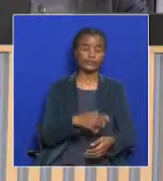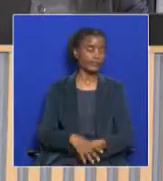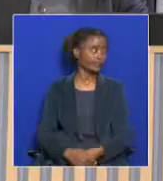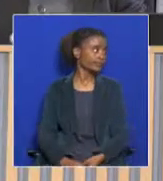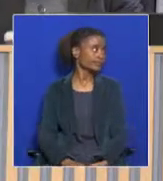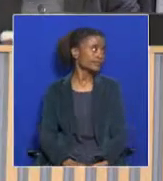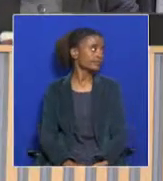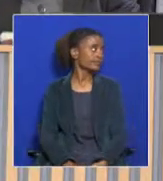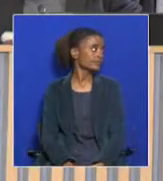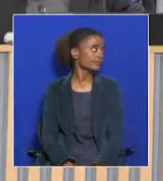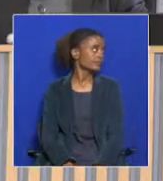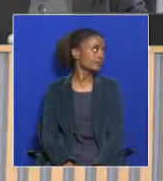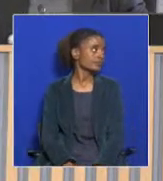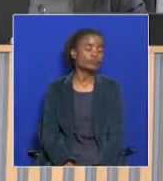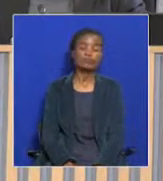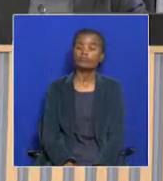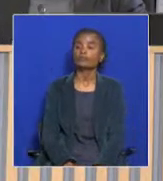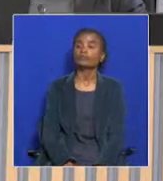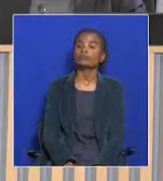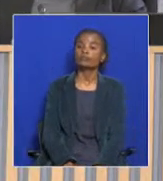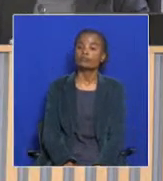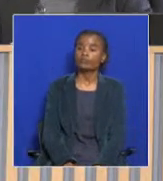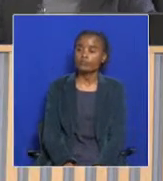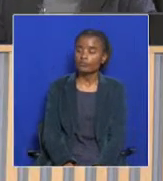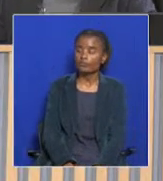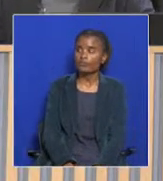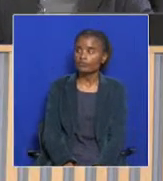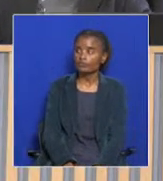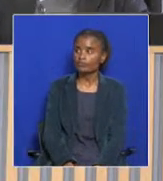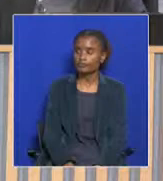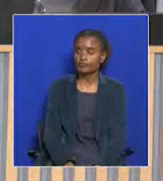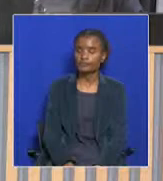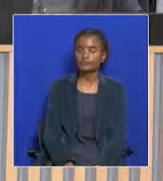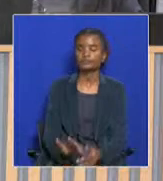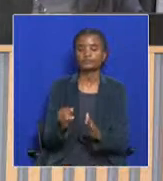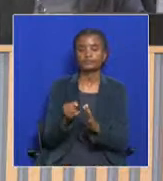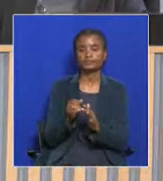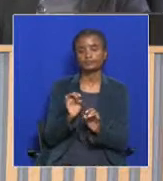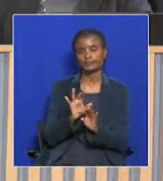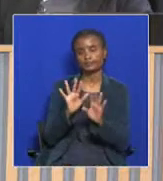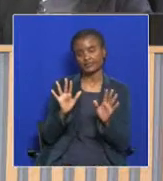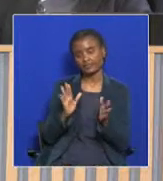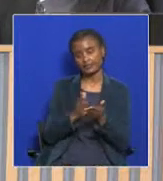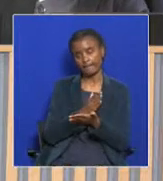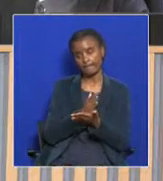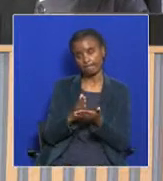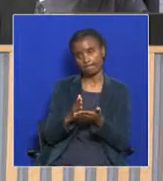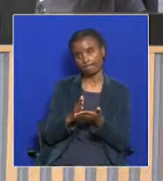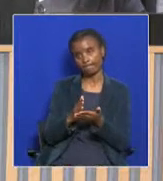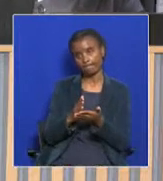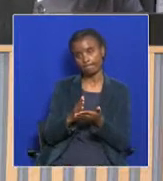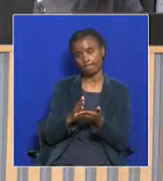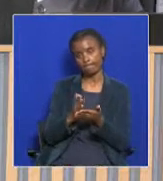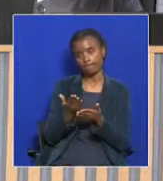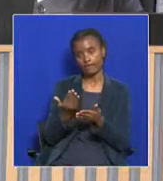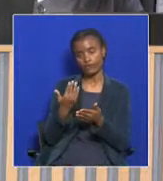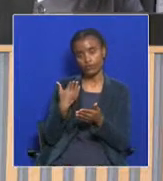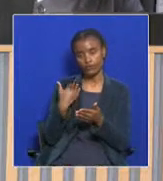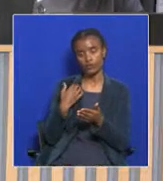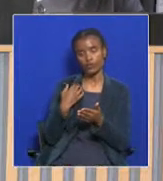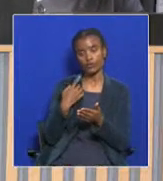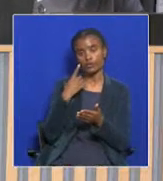Yes. Colonel, just to clarify some aspects of your earlier evidence that I might have